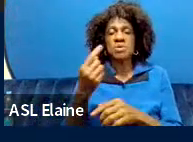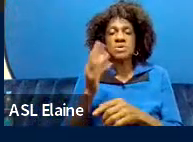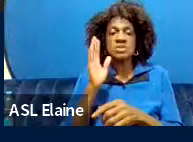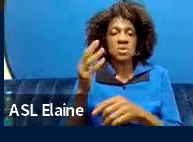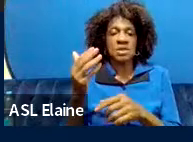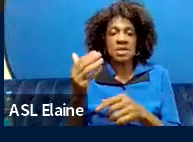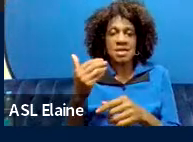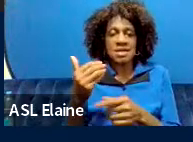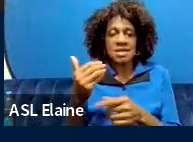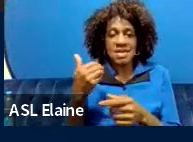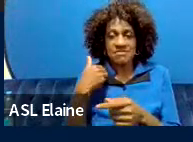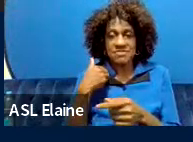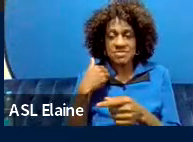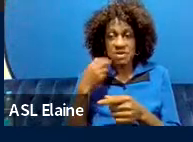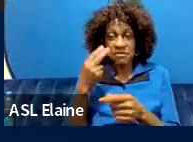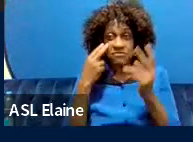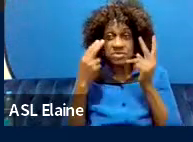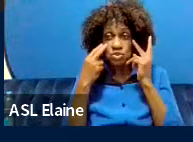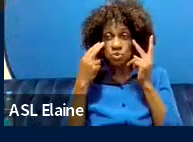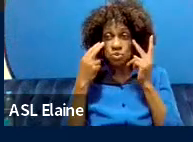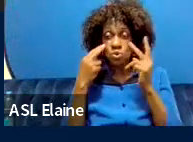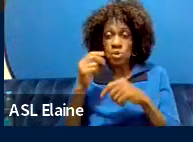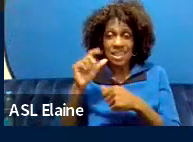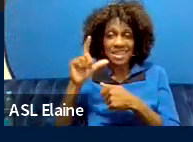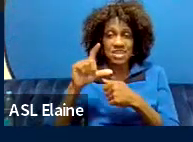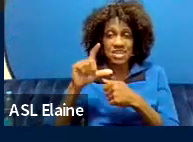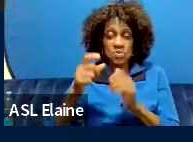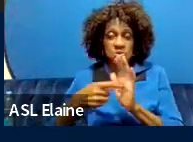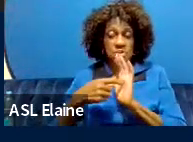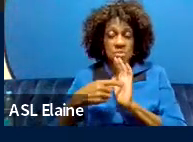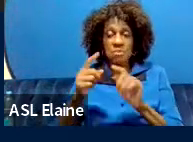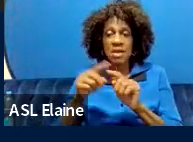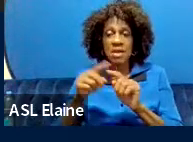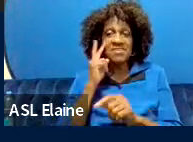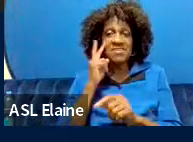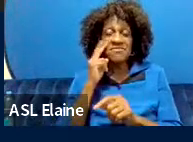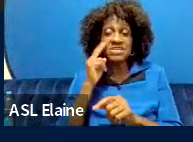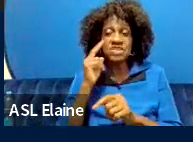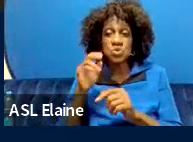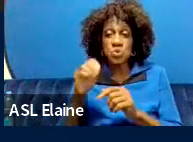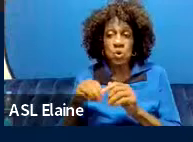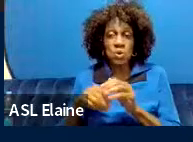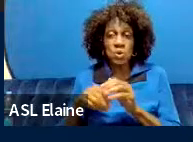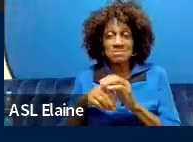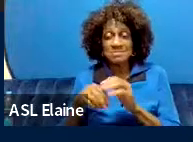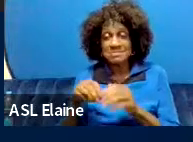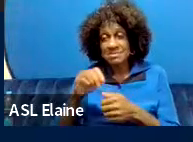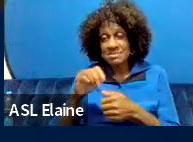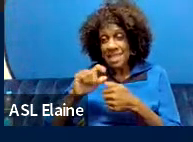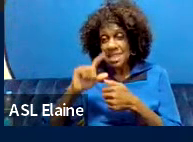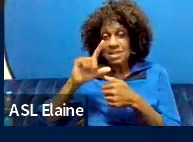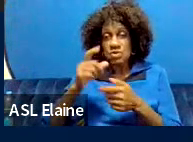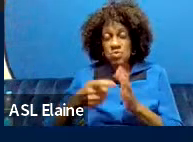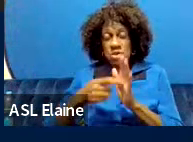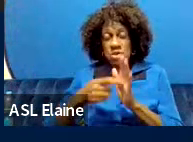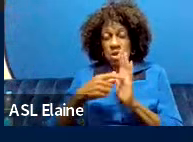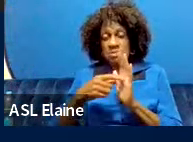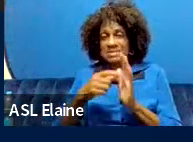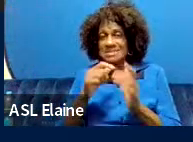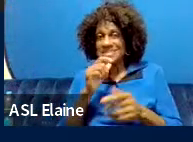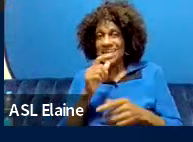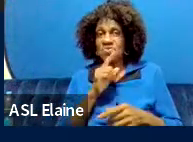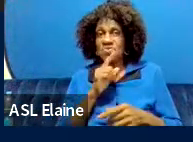be meeting the visual character requirements, but the visual character requirements are not necessarily going to be meeting the raised